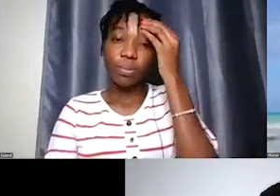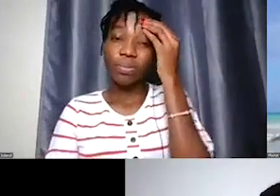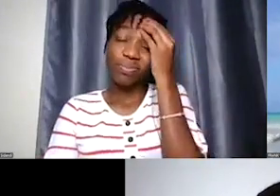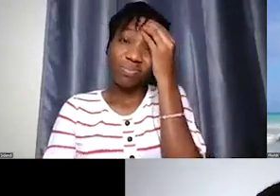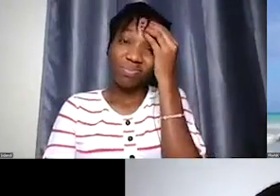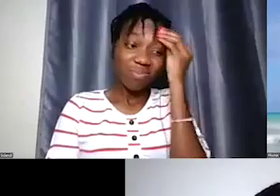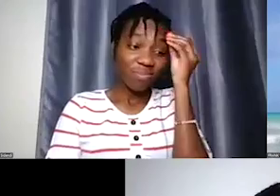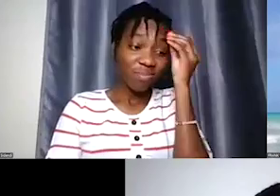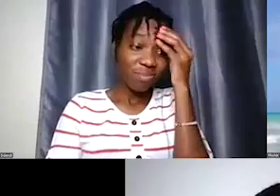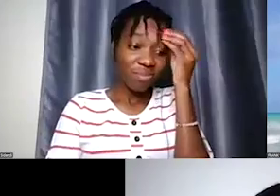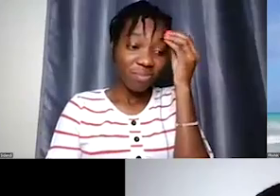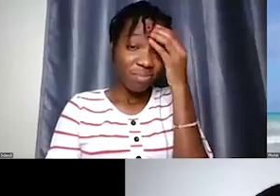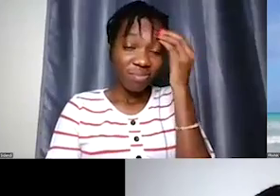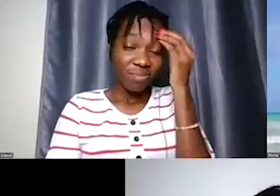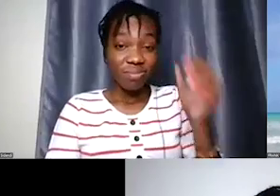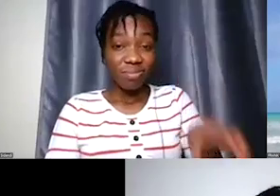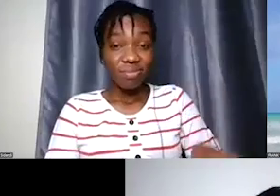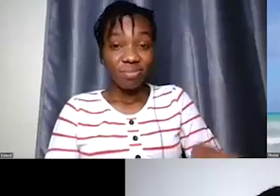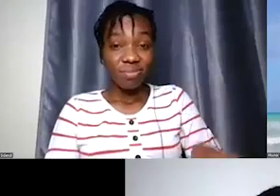it.